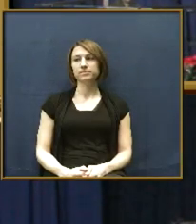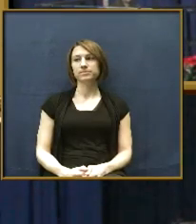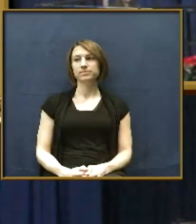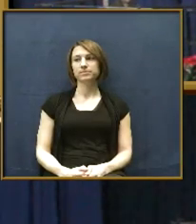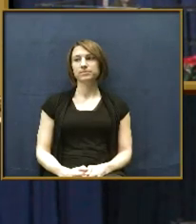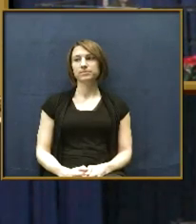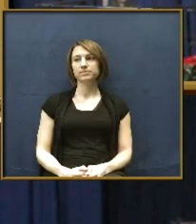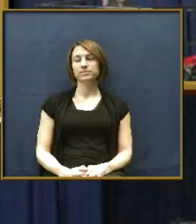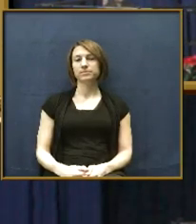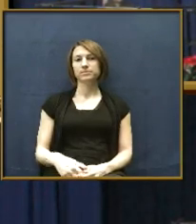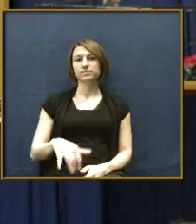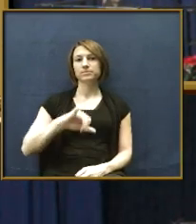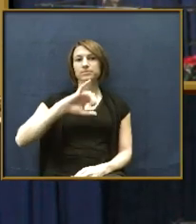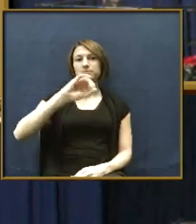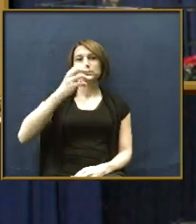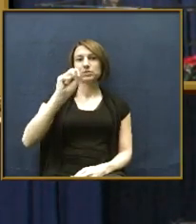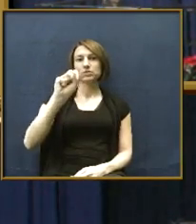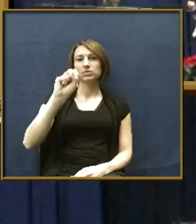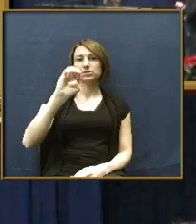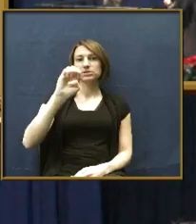Joseph Roy Huro.